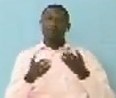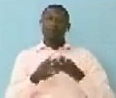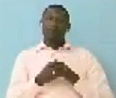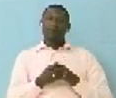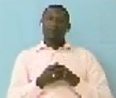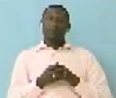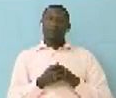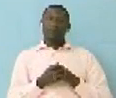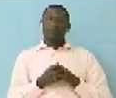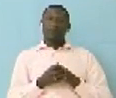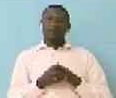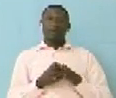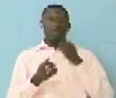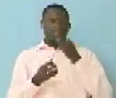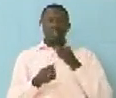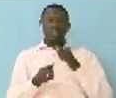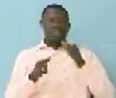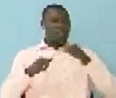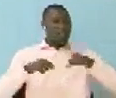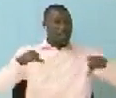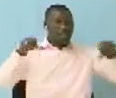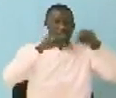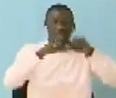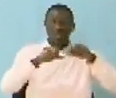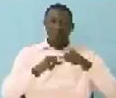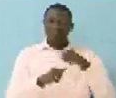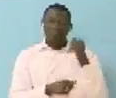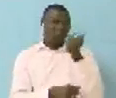He said the environment was intimidating.